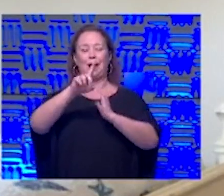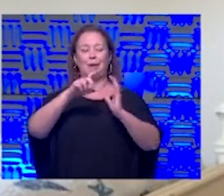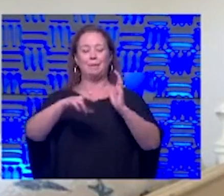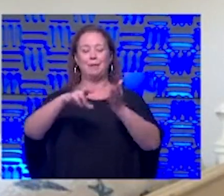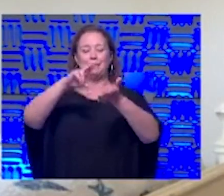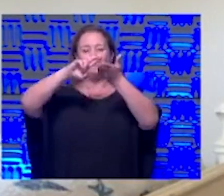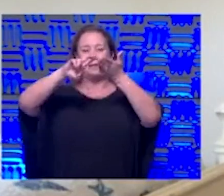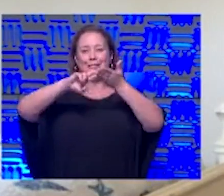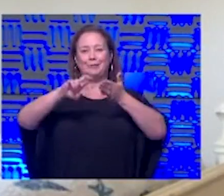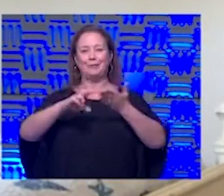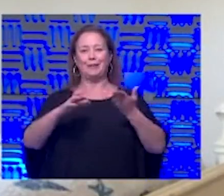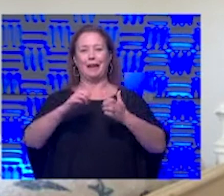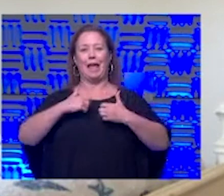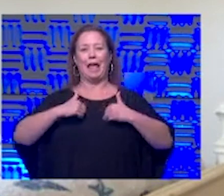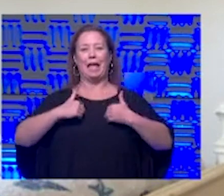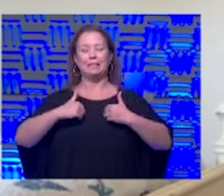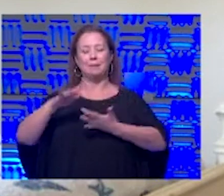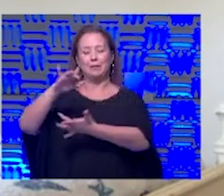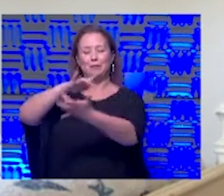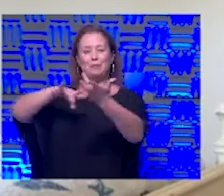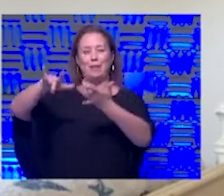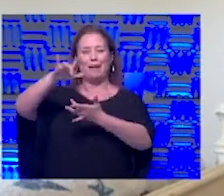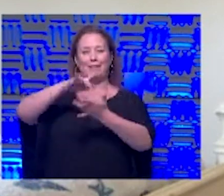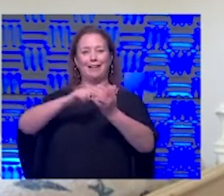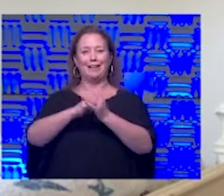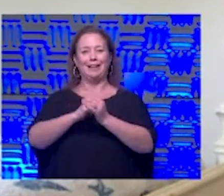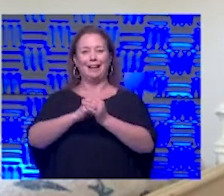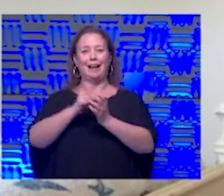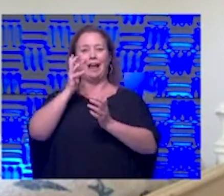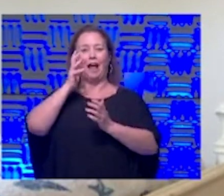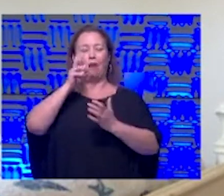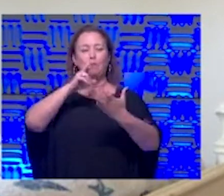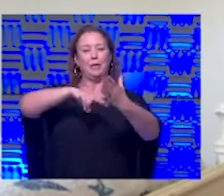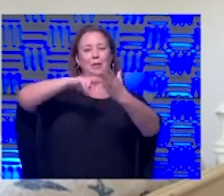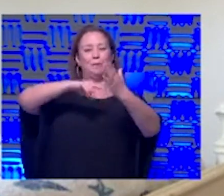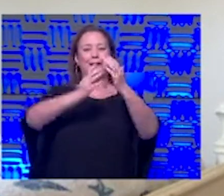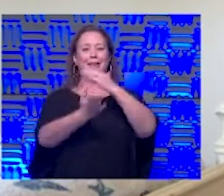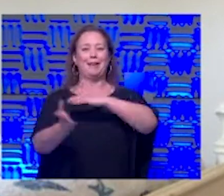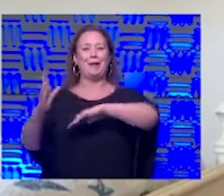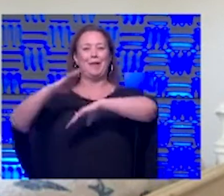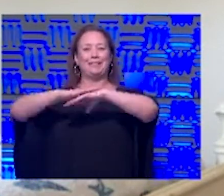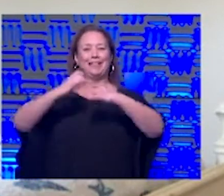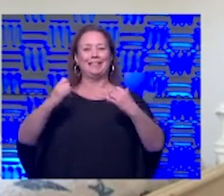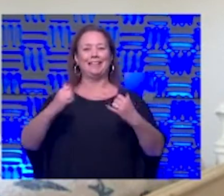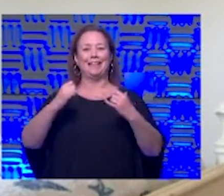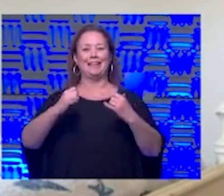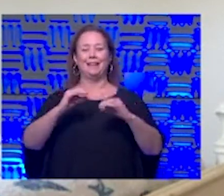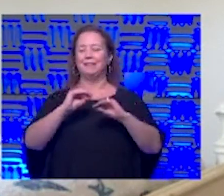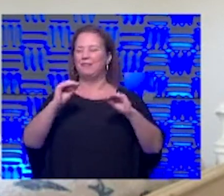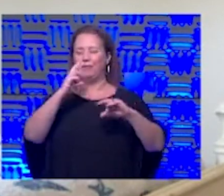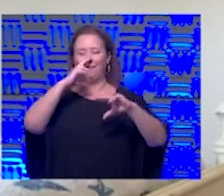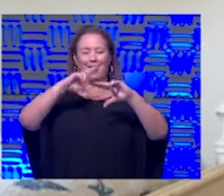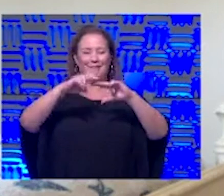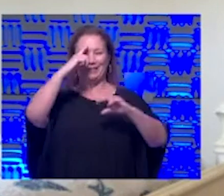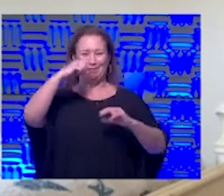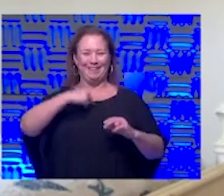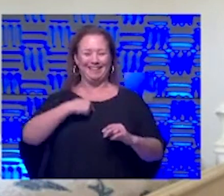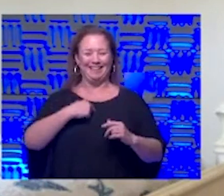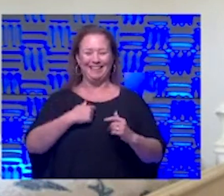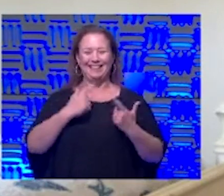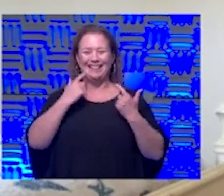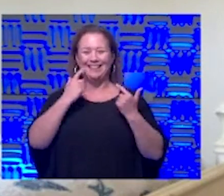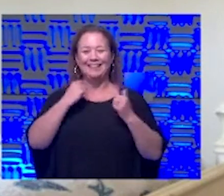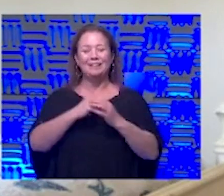and asthma and traveling and all that kind of stuff. So I'll probably be in reading all day. I'm not having too much fun. But again,